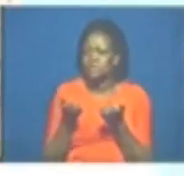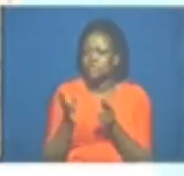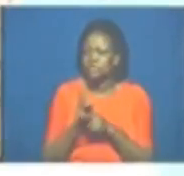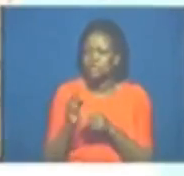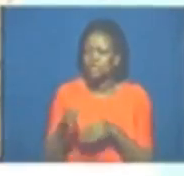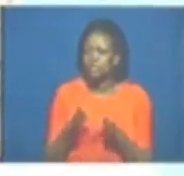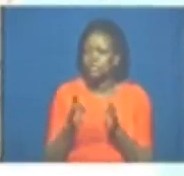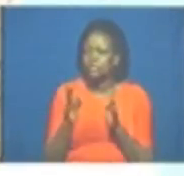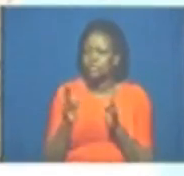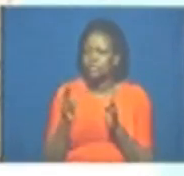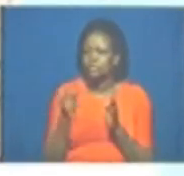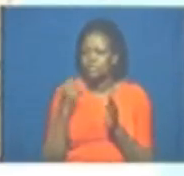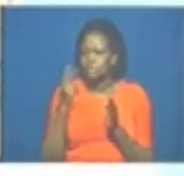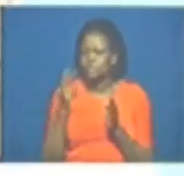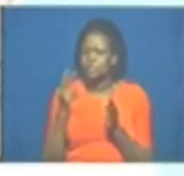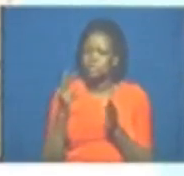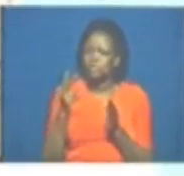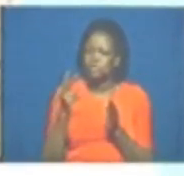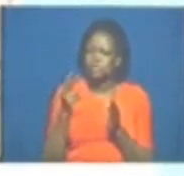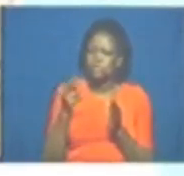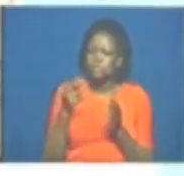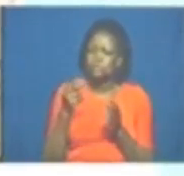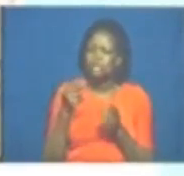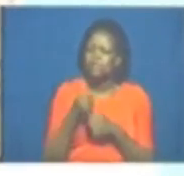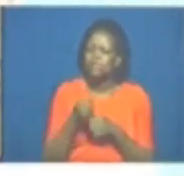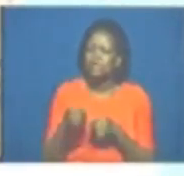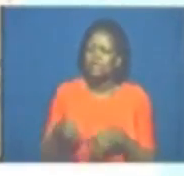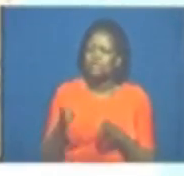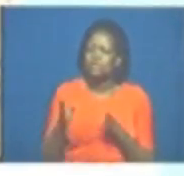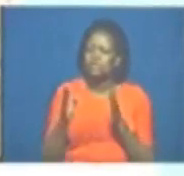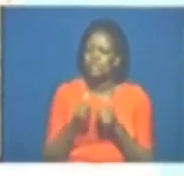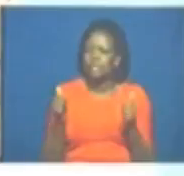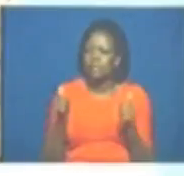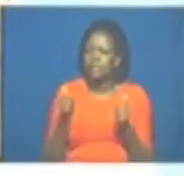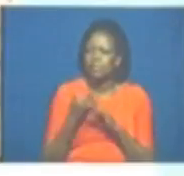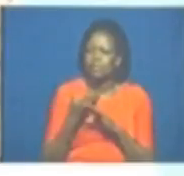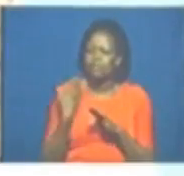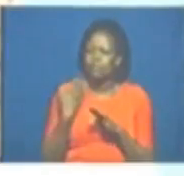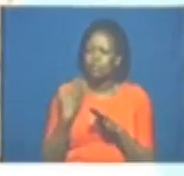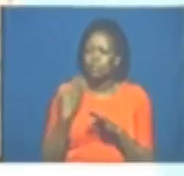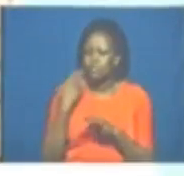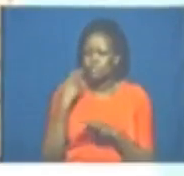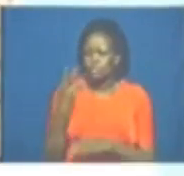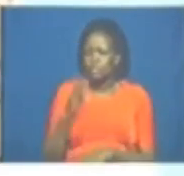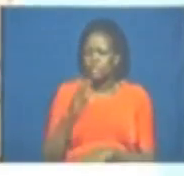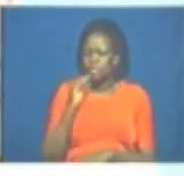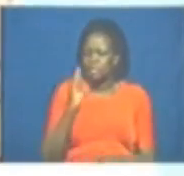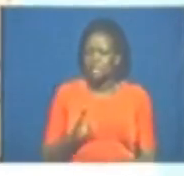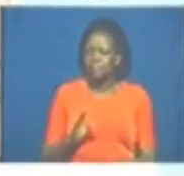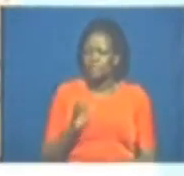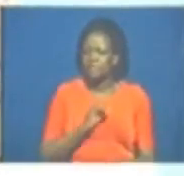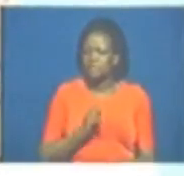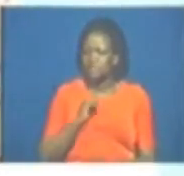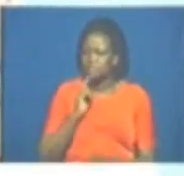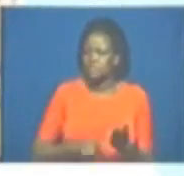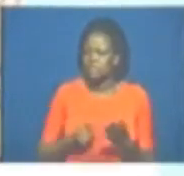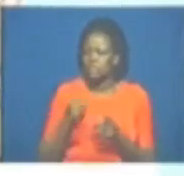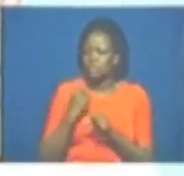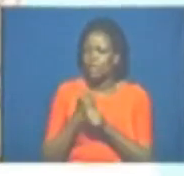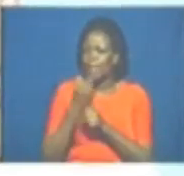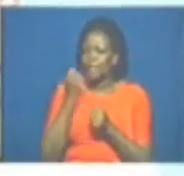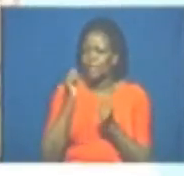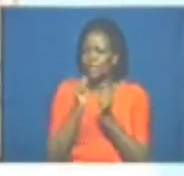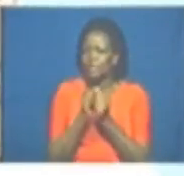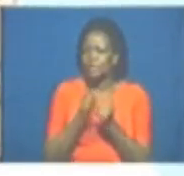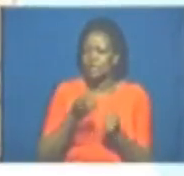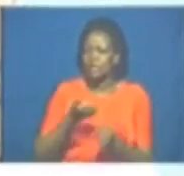to look at our laws. And we need, part of the staff was, you saw Lusaka, the Speaker of Senate, saying that now they are going to work better with the Council of